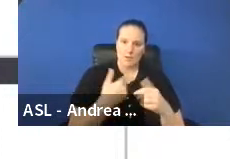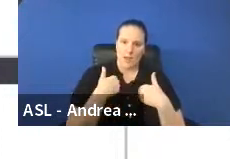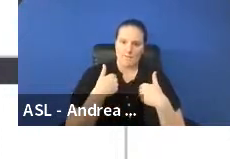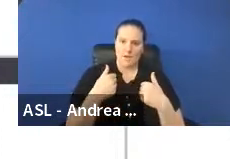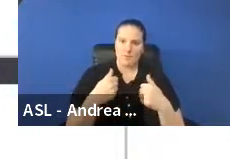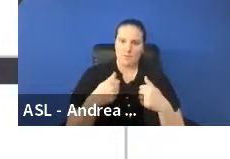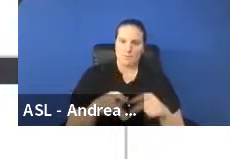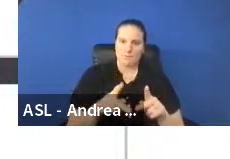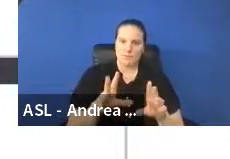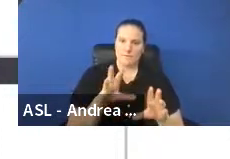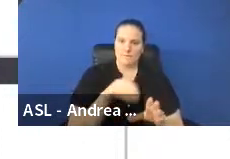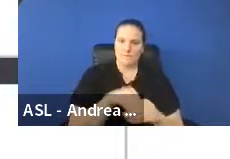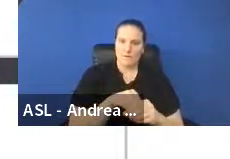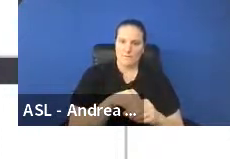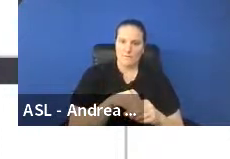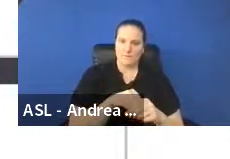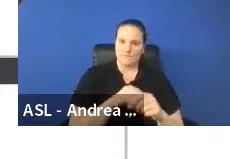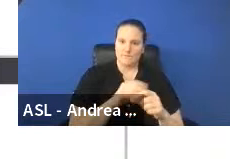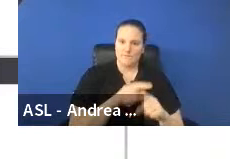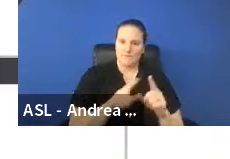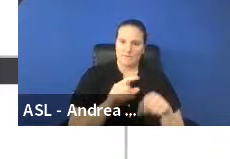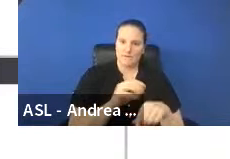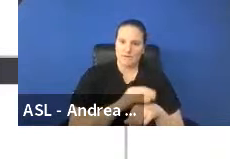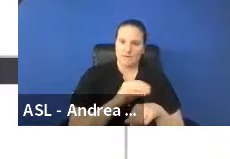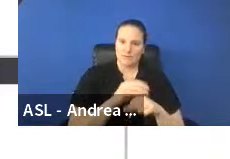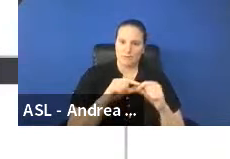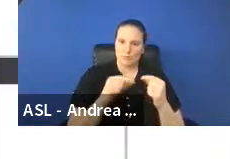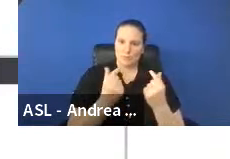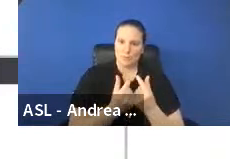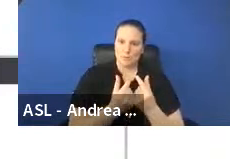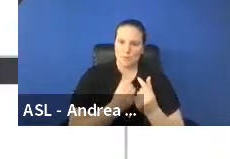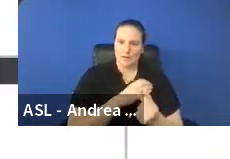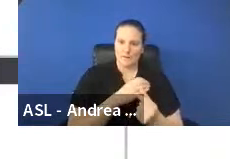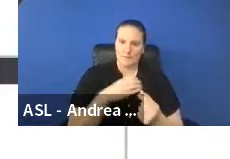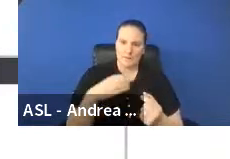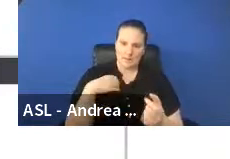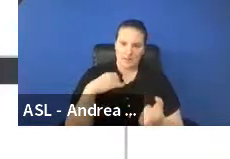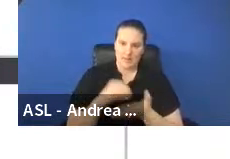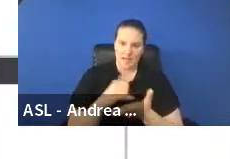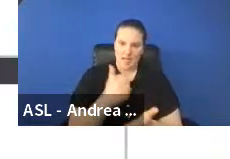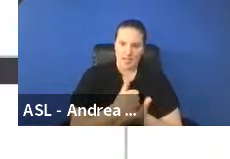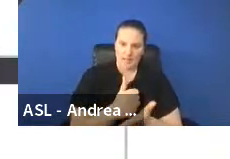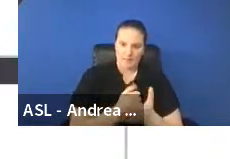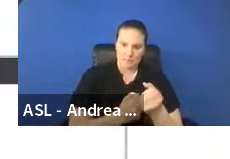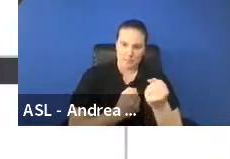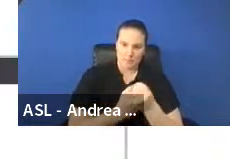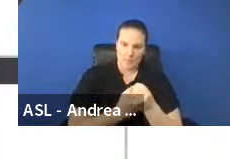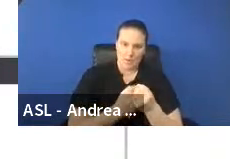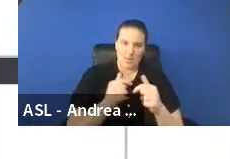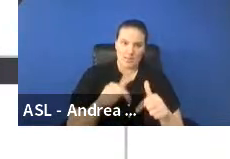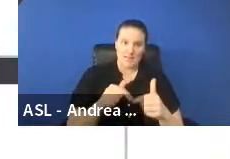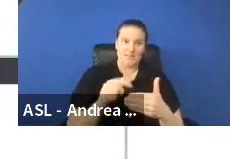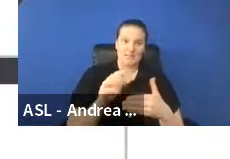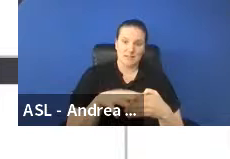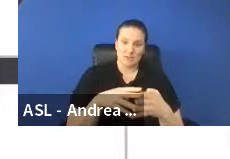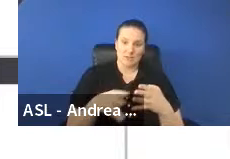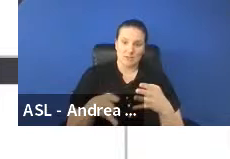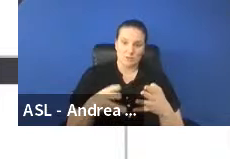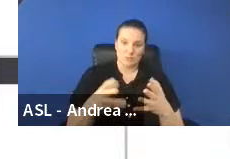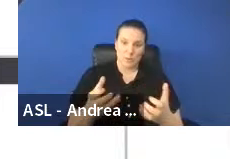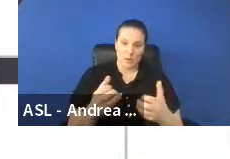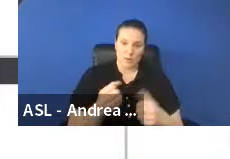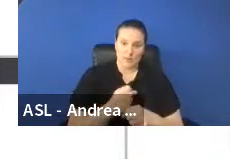engage different advisory groups and committees that help to support this schedule. So wanted to make sure